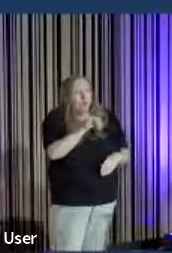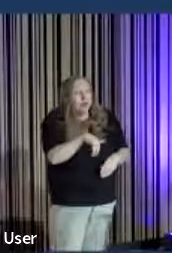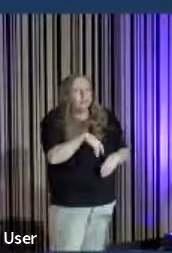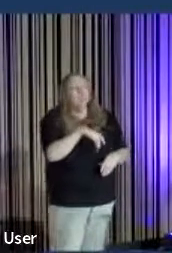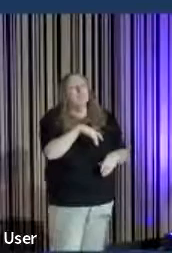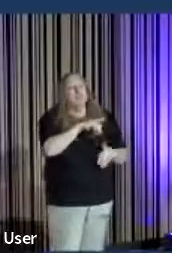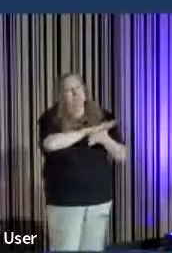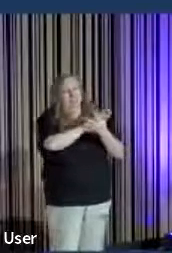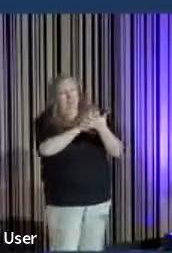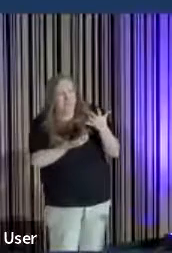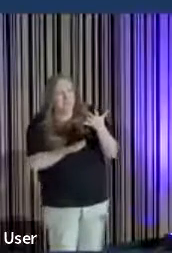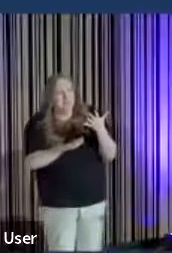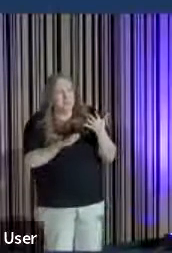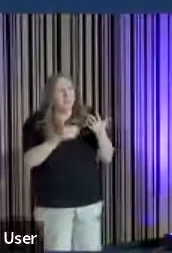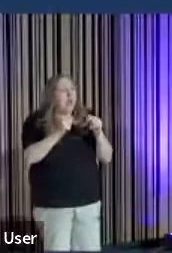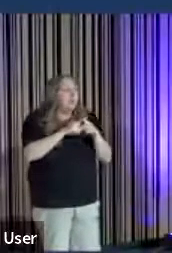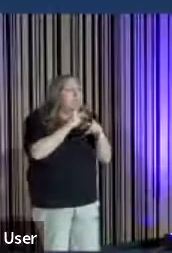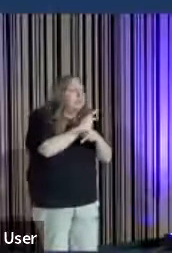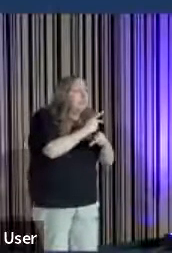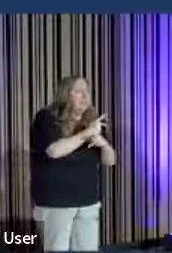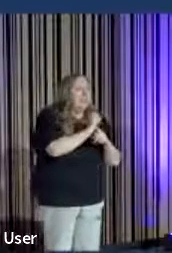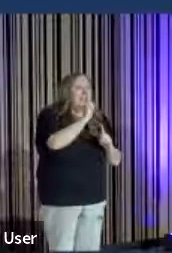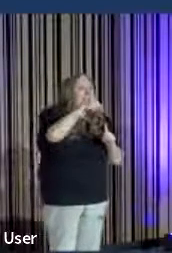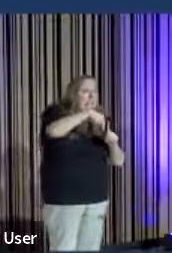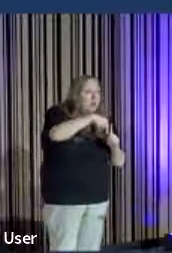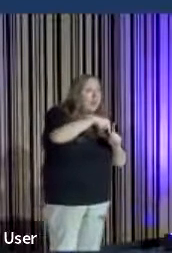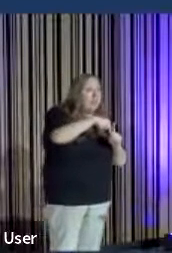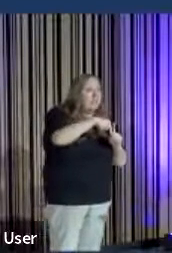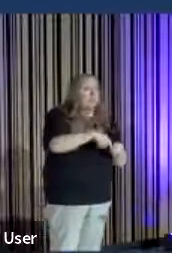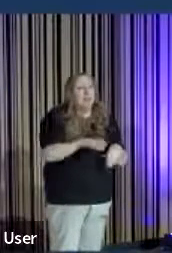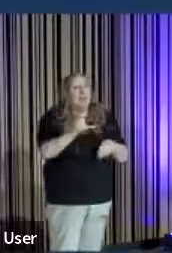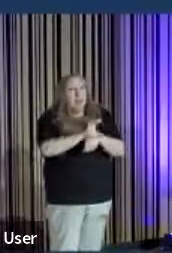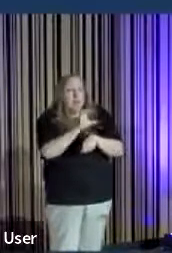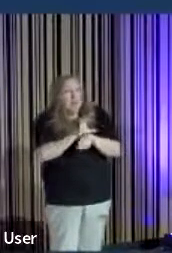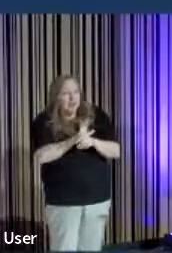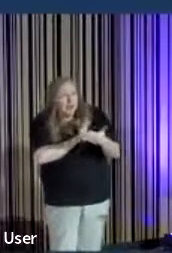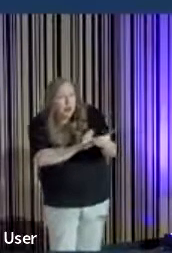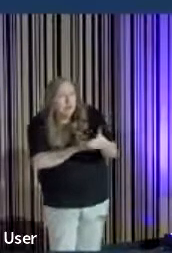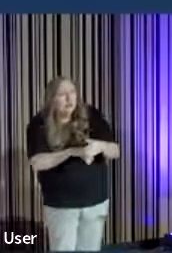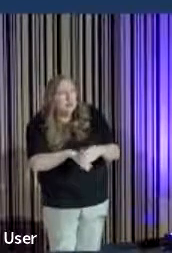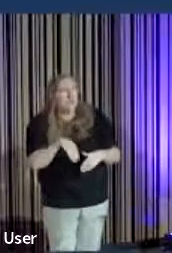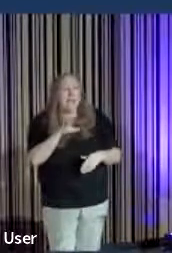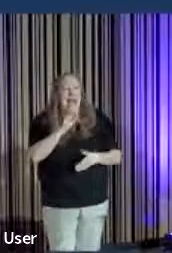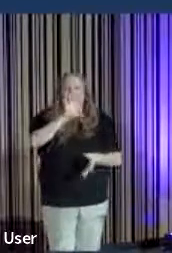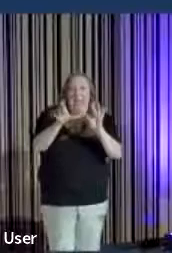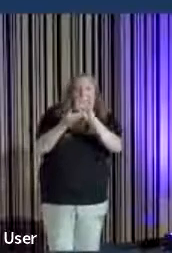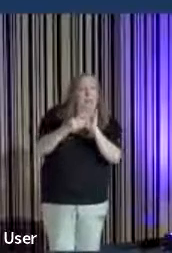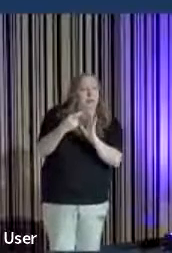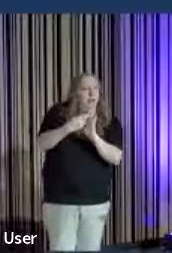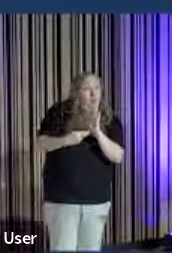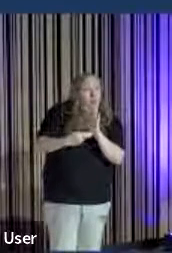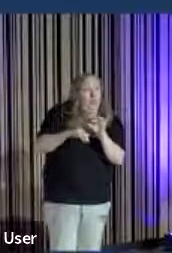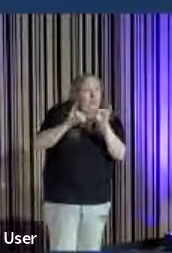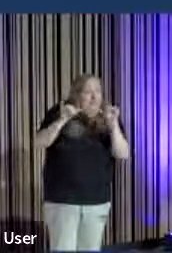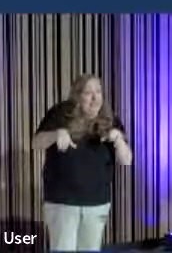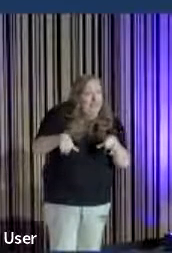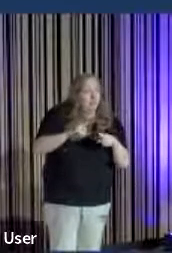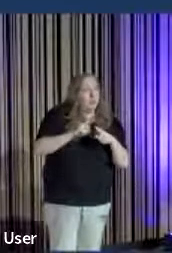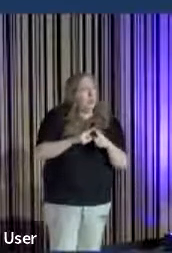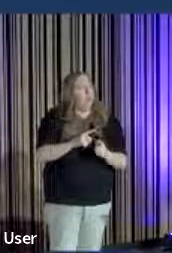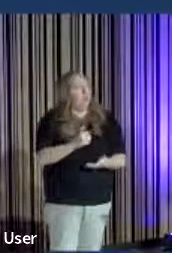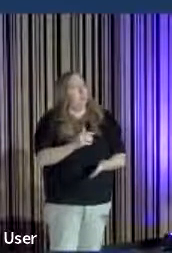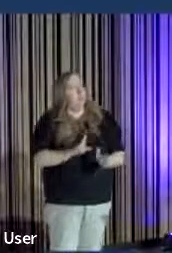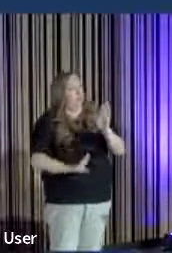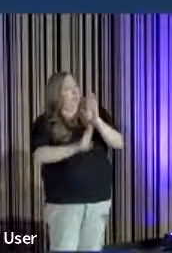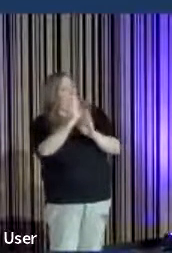sequence space, computational approaches, and rules about how ecosystems work to develop a predictive